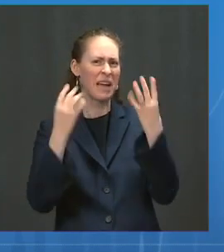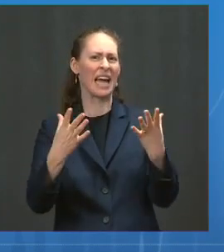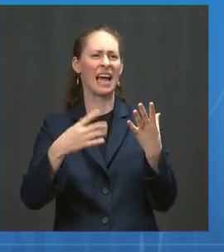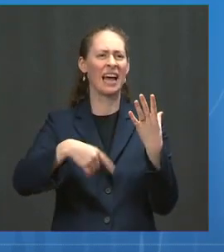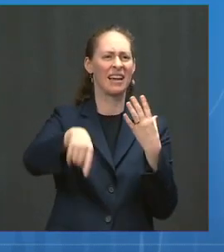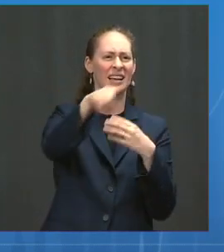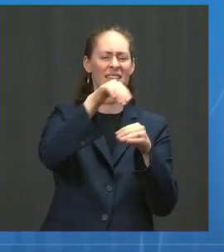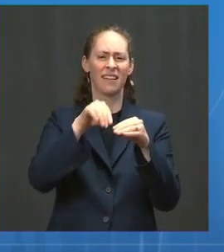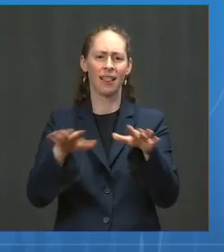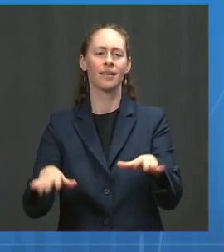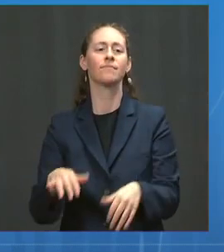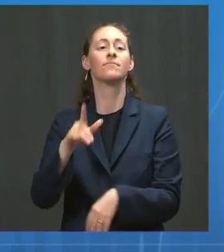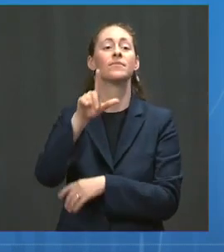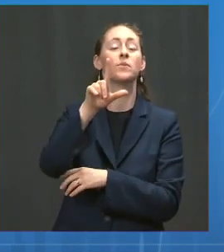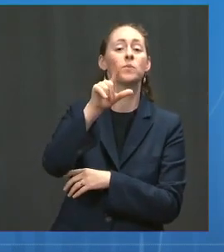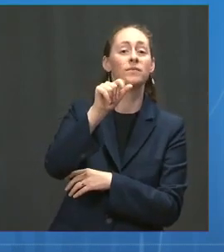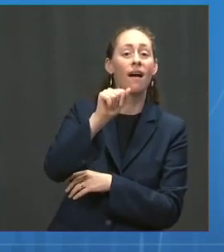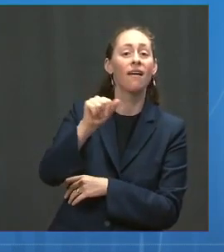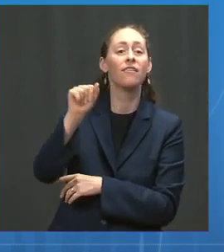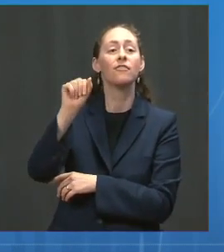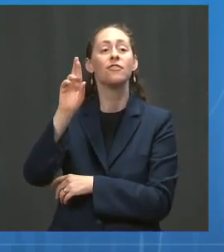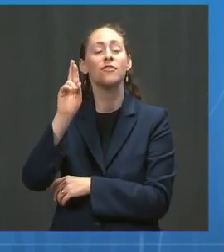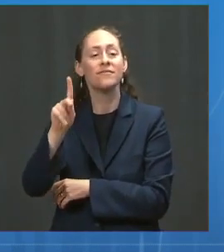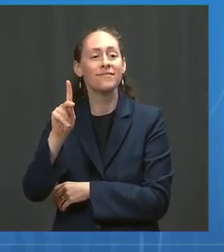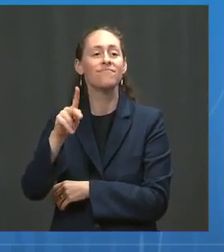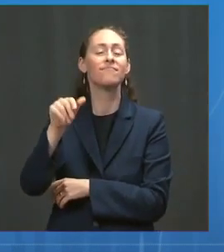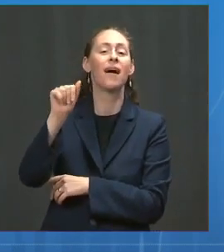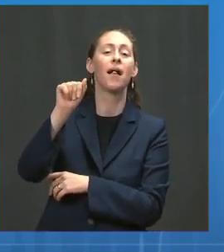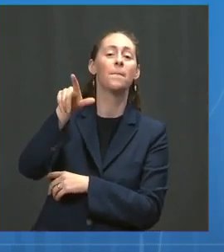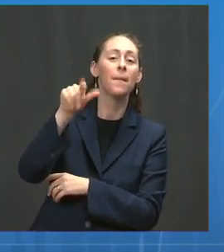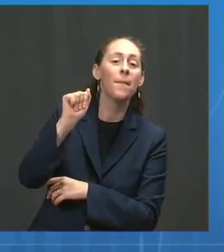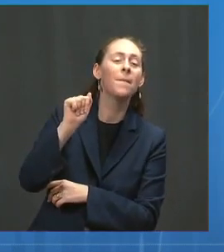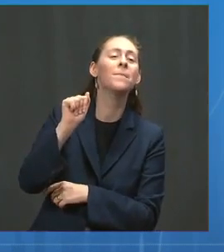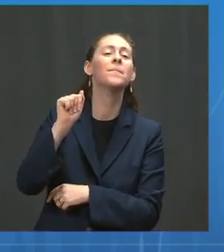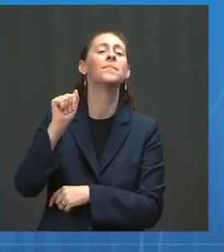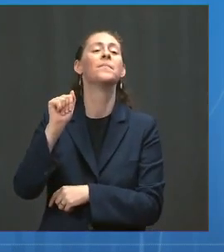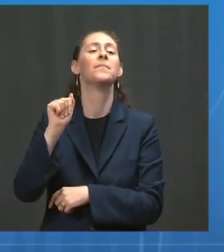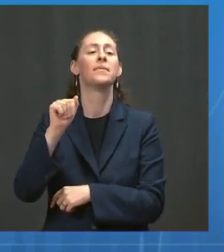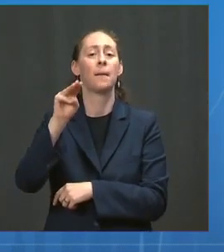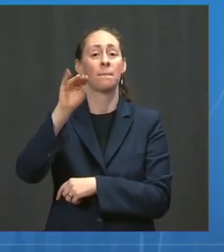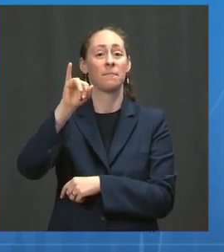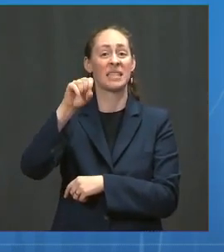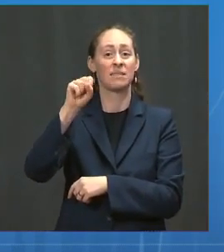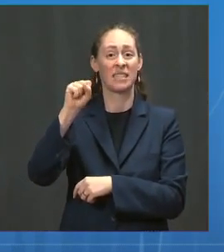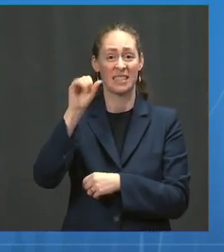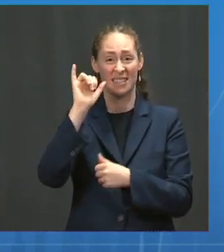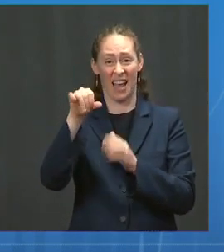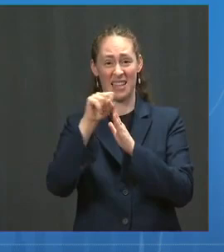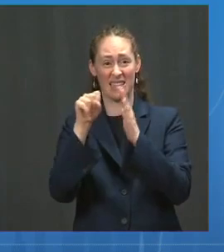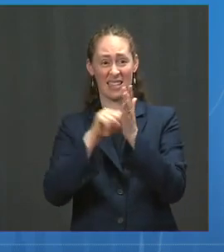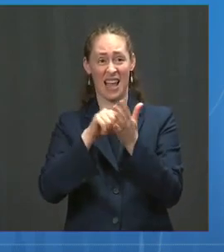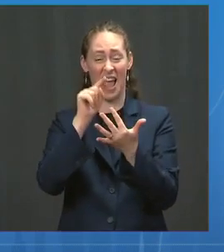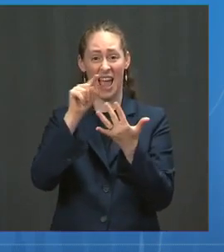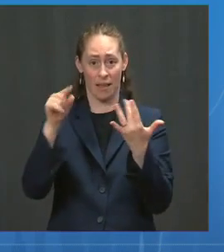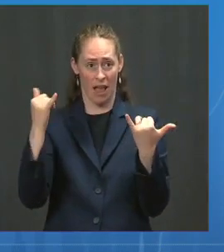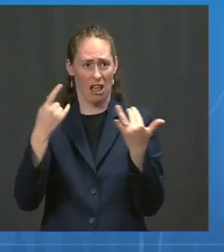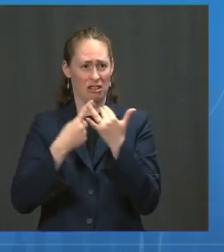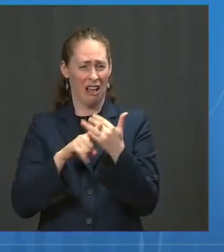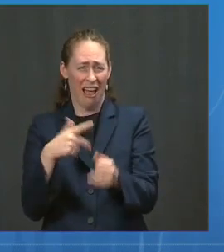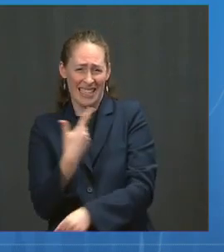Arkansas, Missouri, Alabama, Oklahoma, and Mississippi are now vaccinating people at a pace not seen since